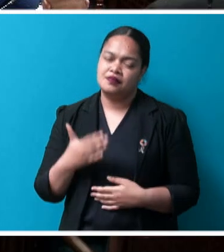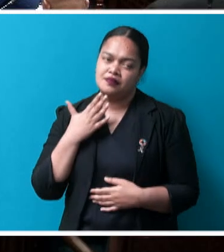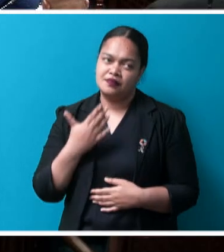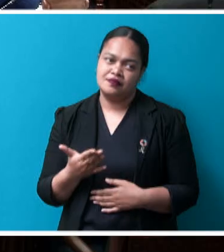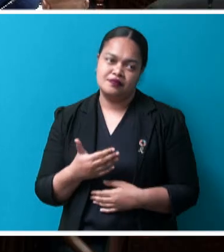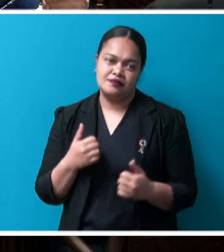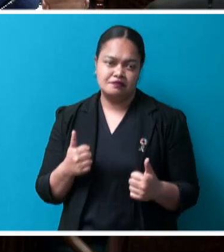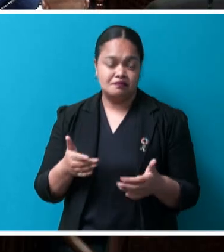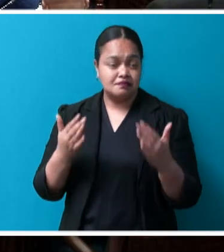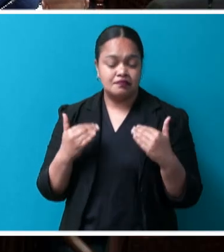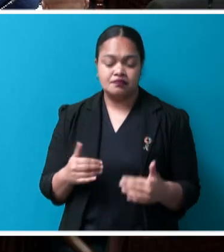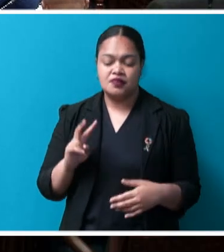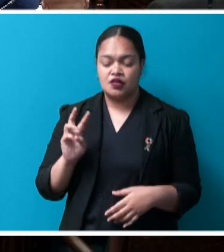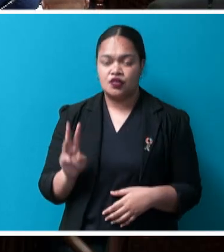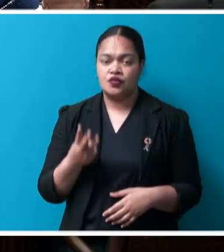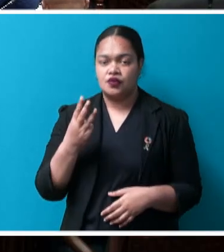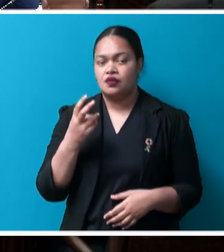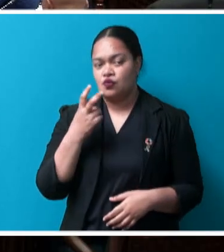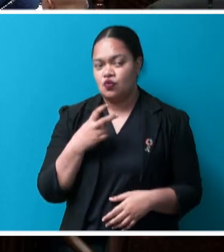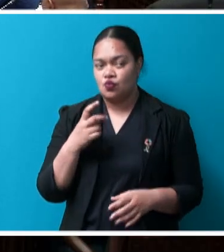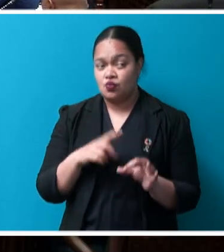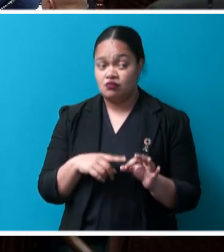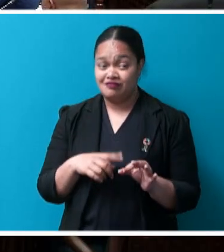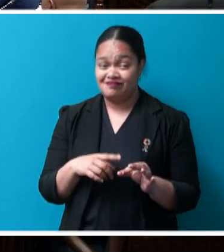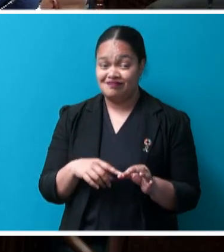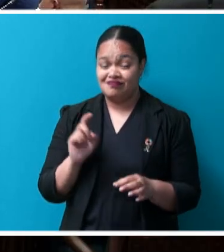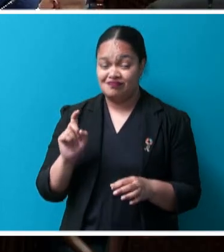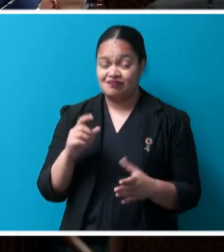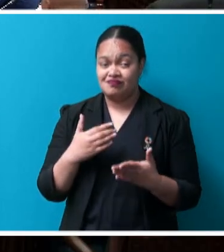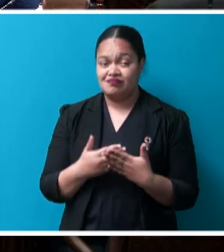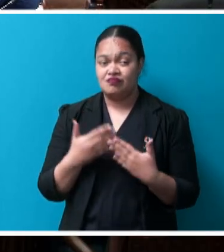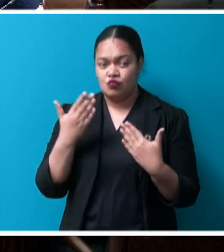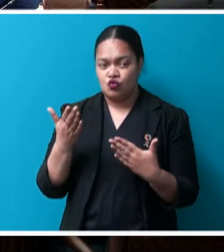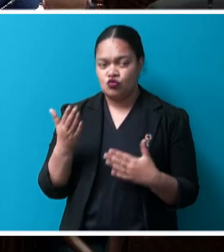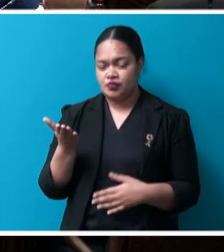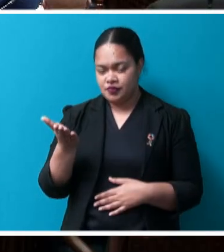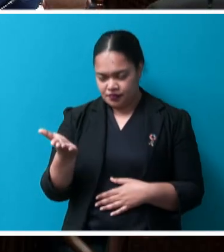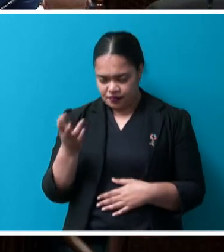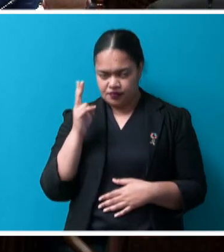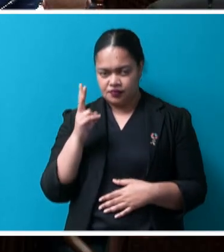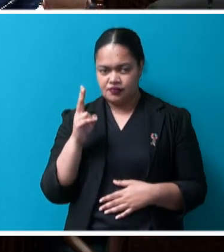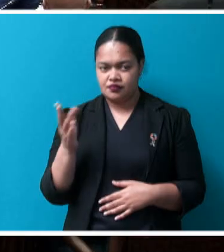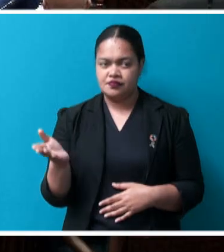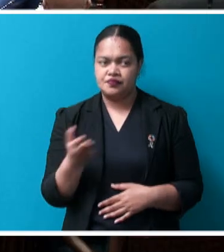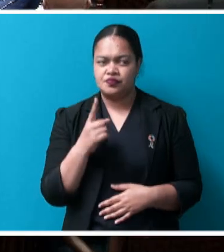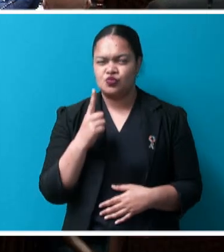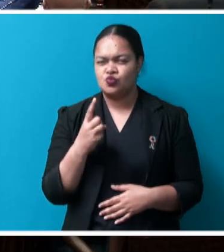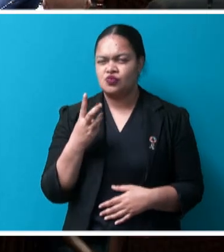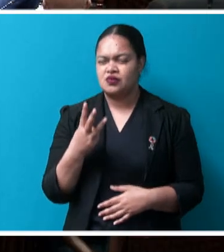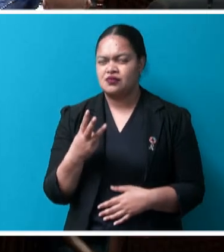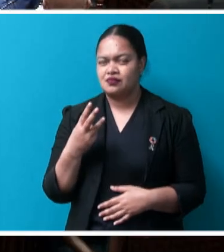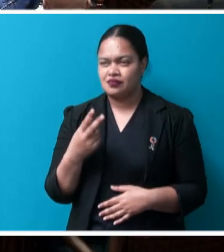move on to the third oral question. I will now call on the Honorable Hemchand to ask question 133